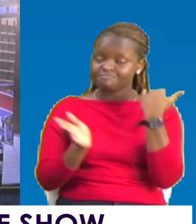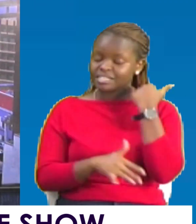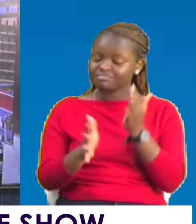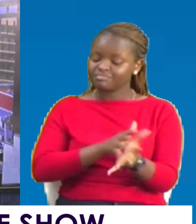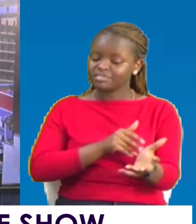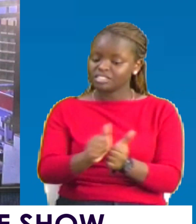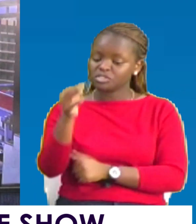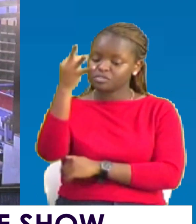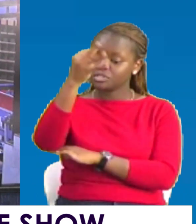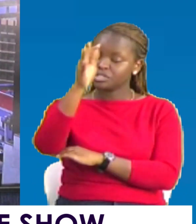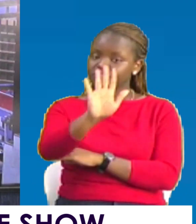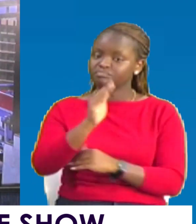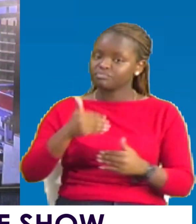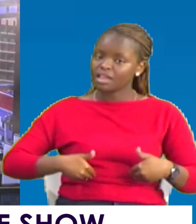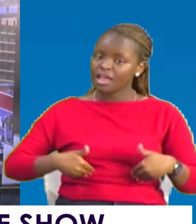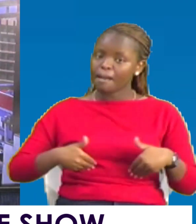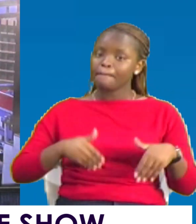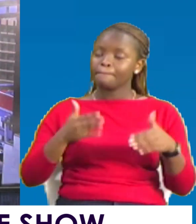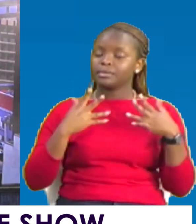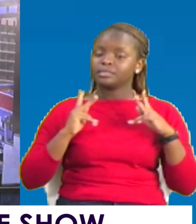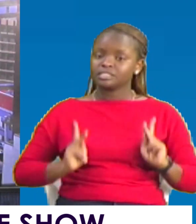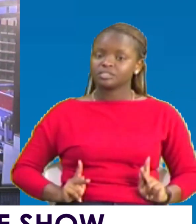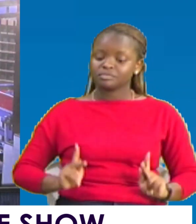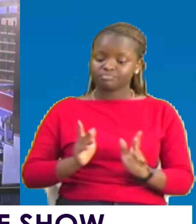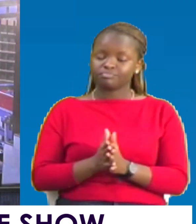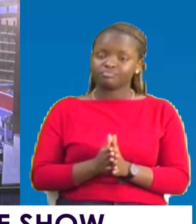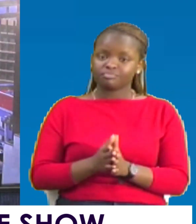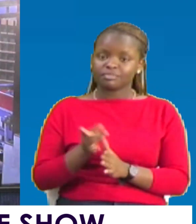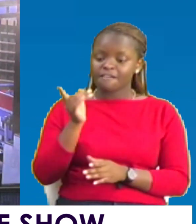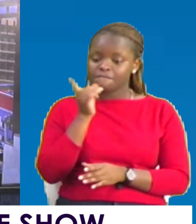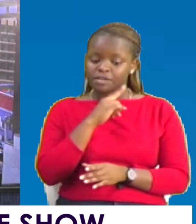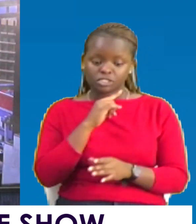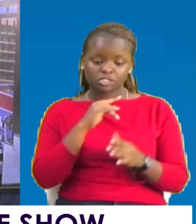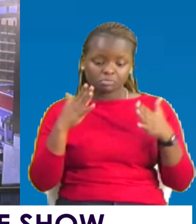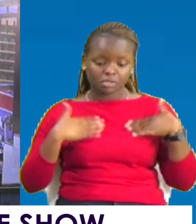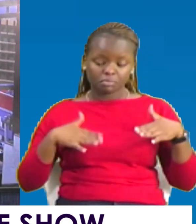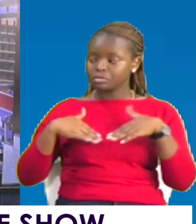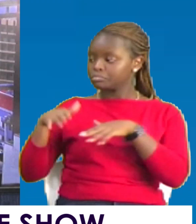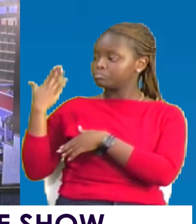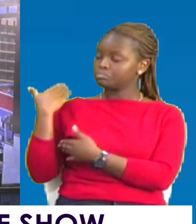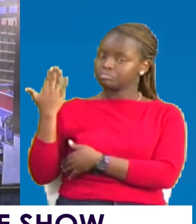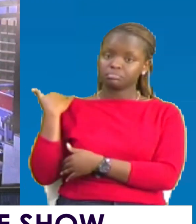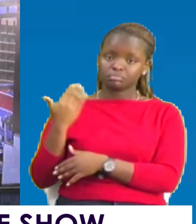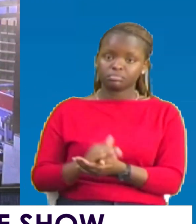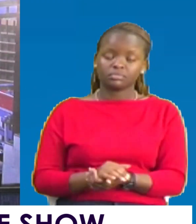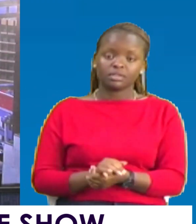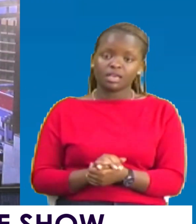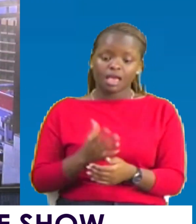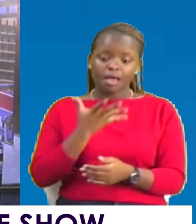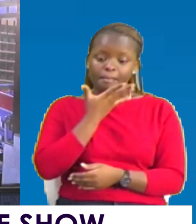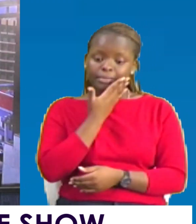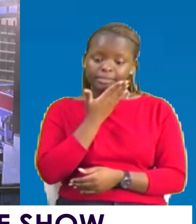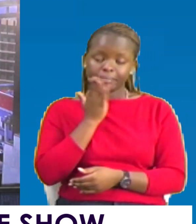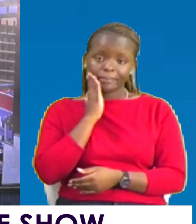young person have eaten the men that have gone before you. Trust you me. If you read the story of your mothers and